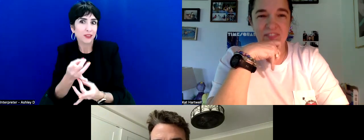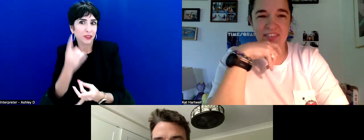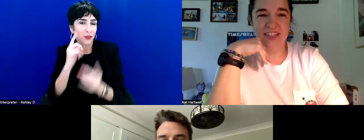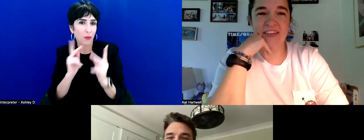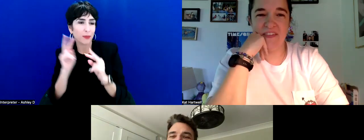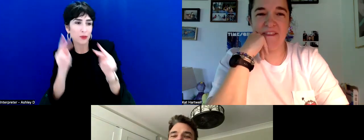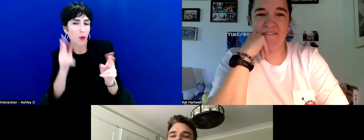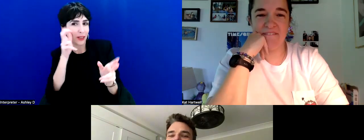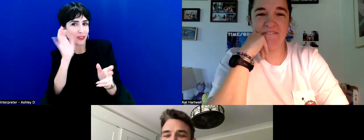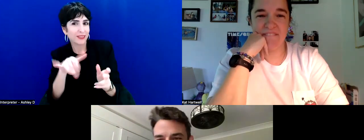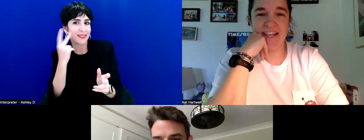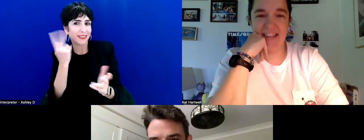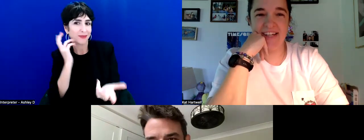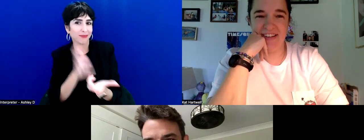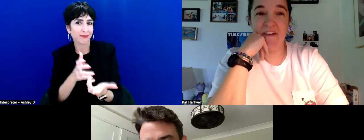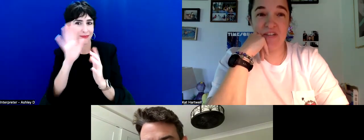to watch.